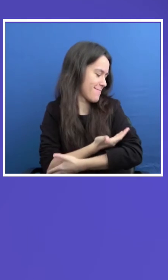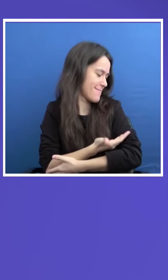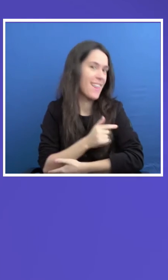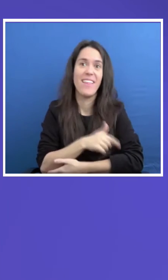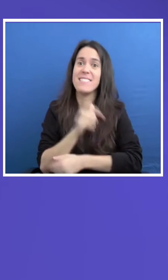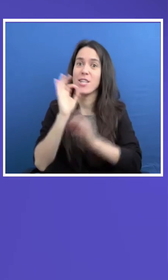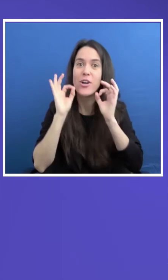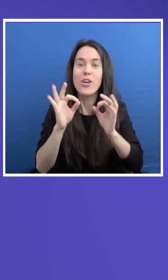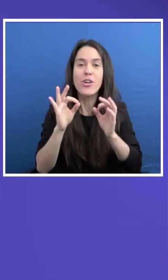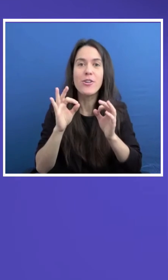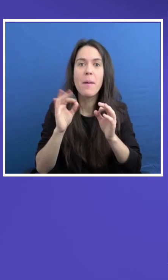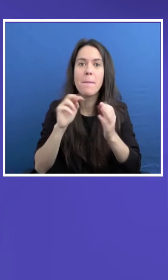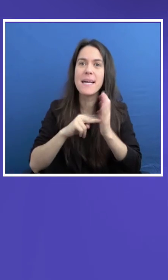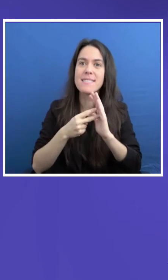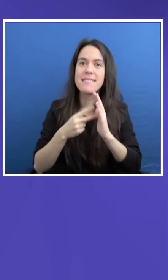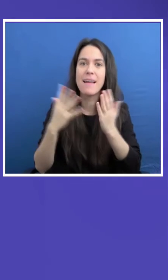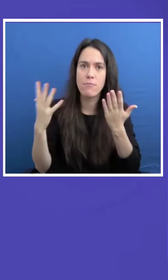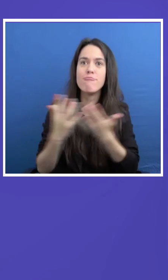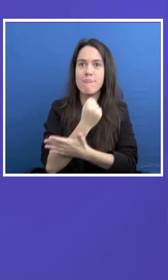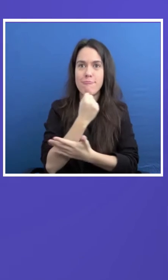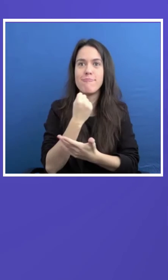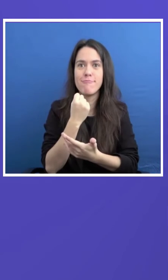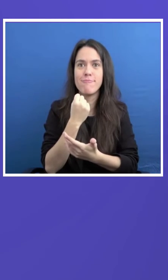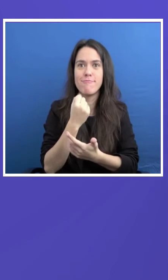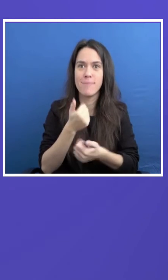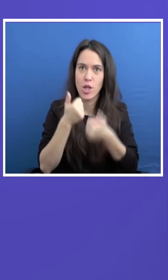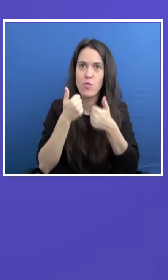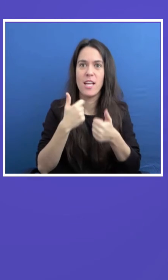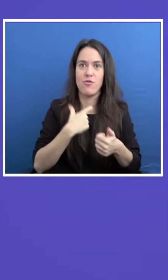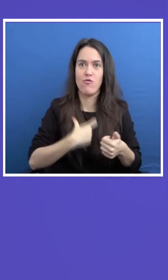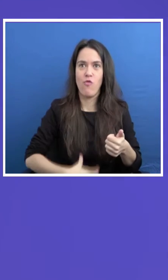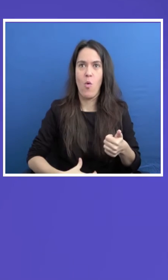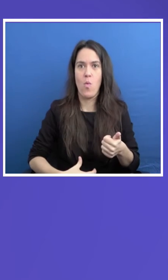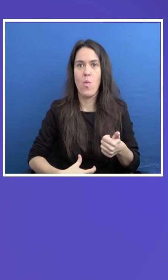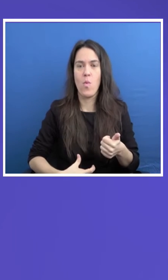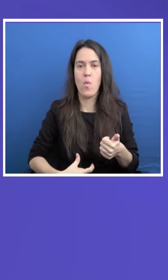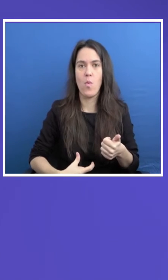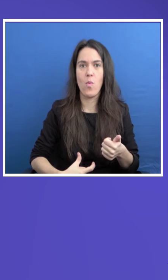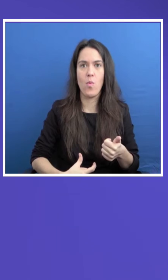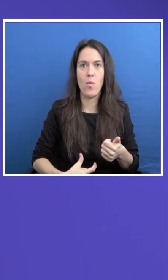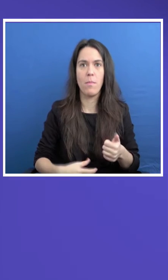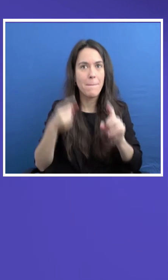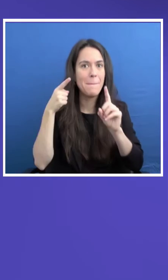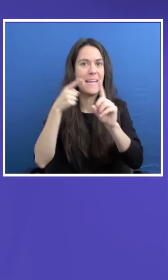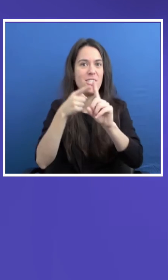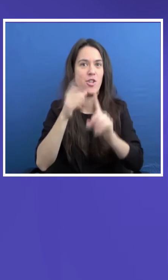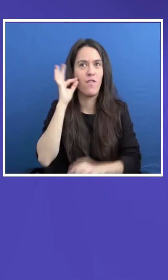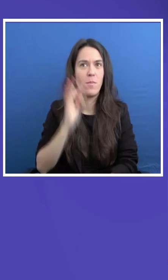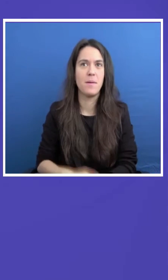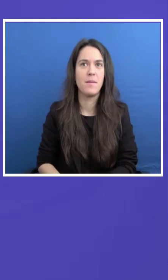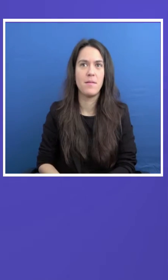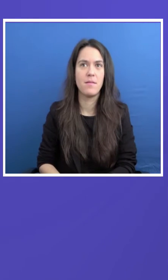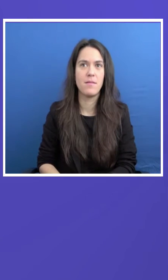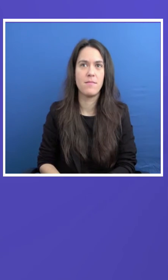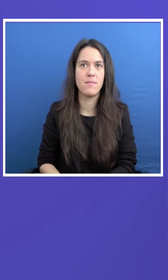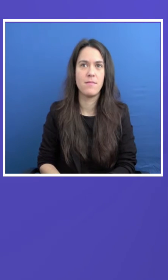achieving a great role of and a great mission. But we should also